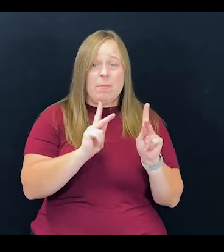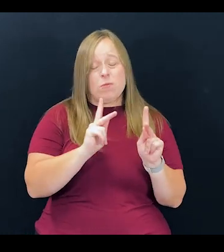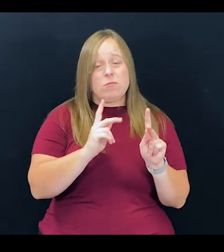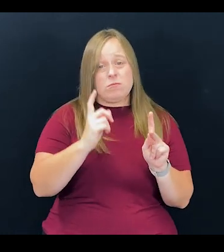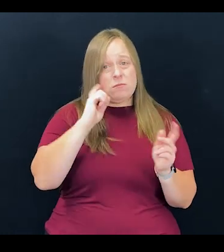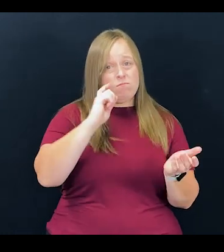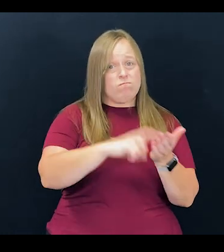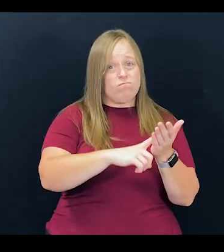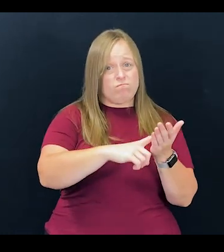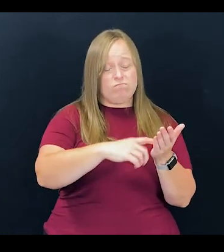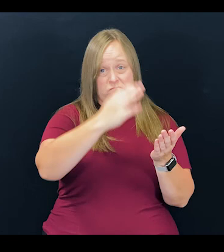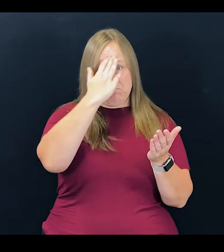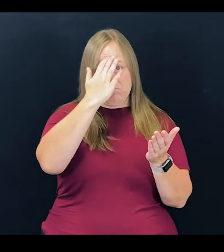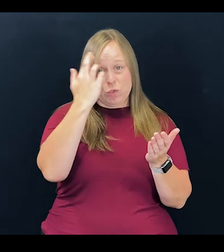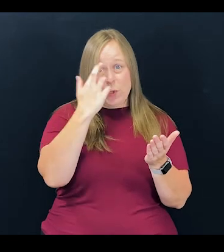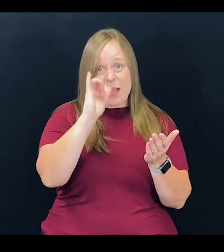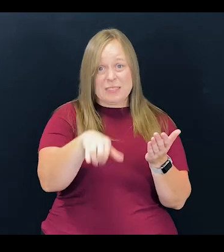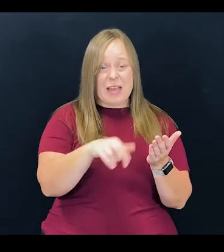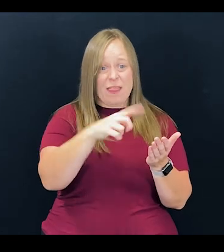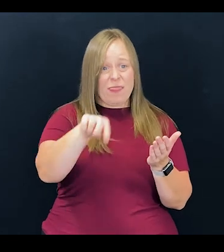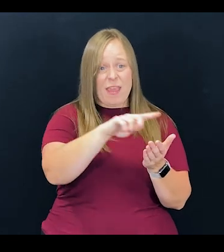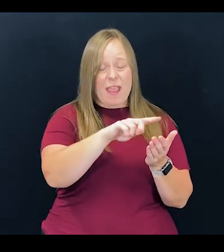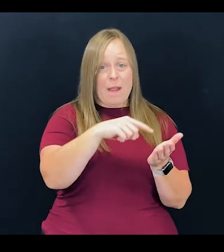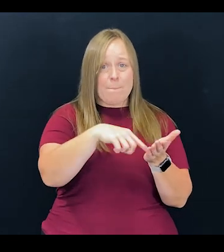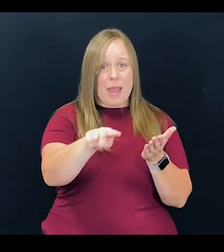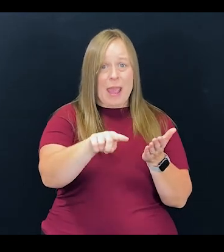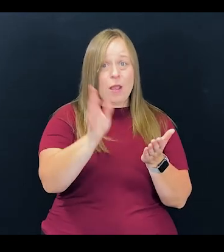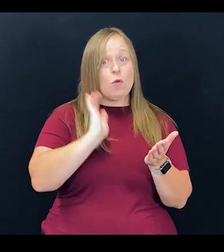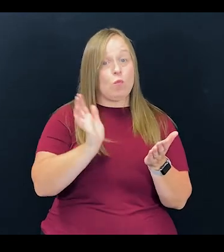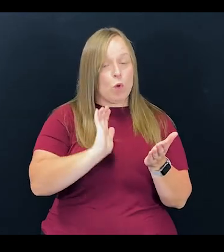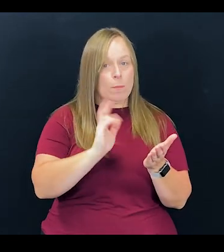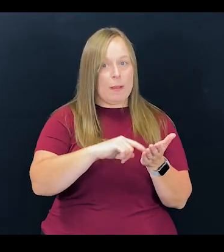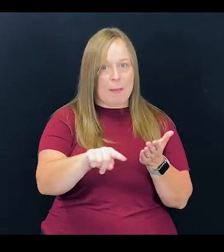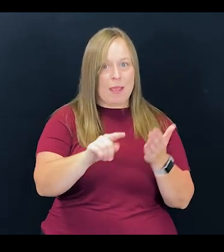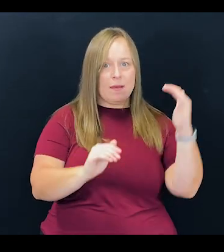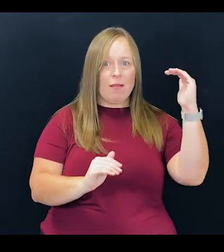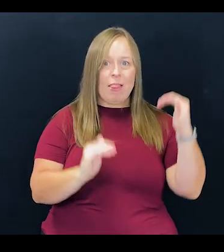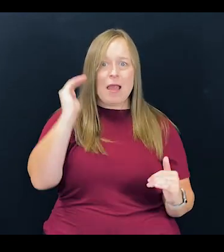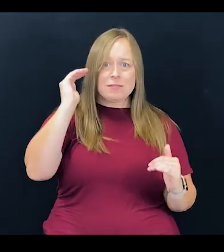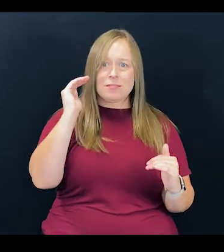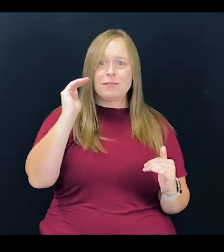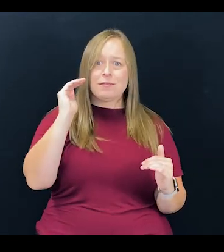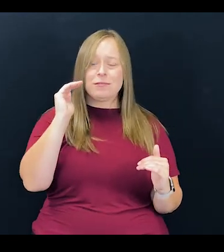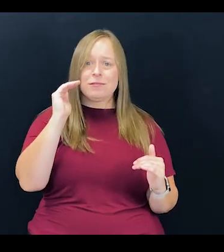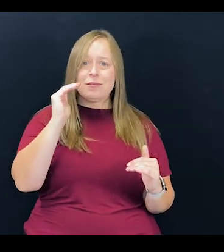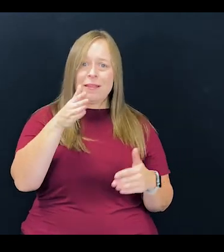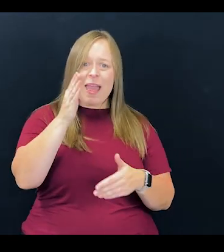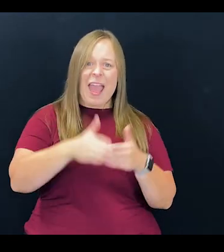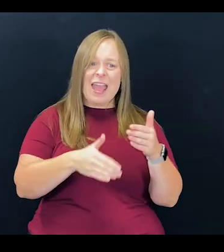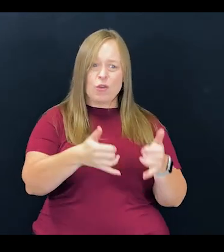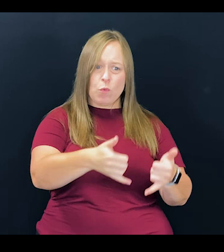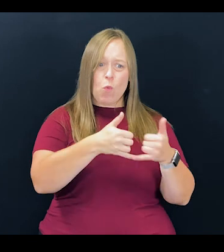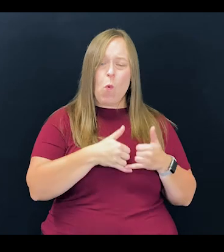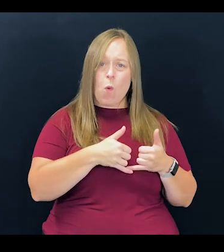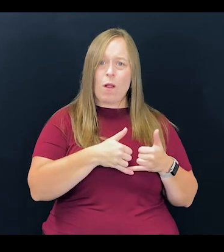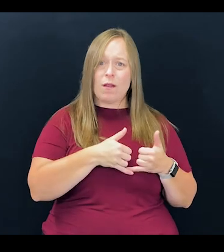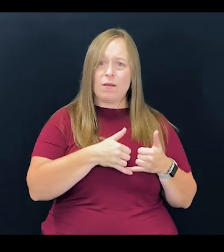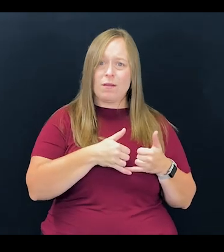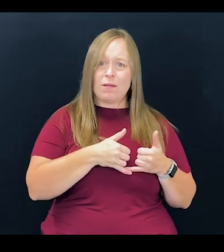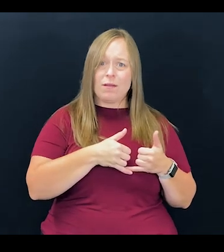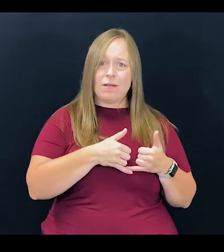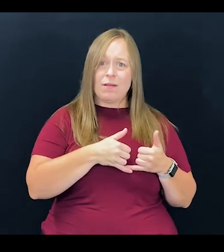So folks need to realize that these folks are being paid or were being paid less at the end for